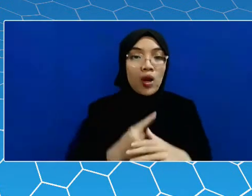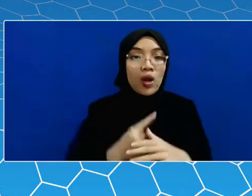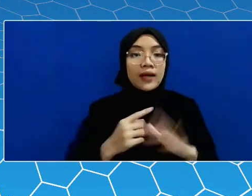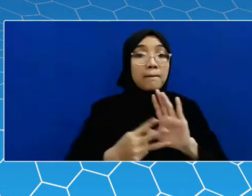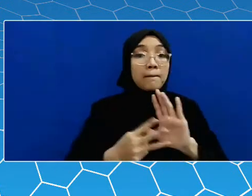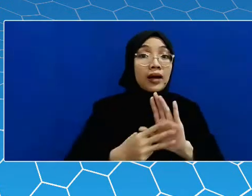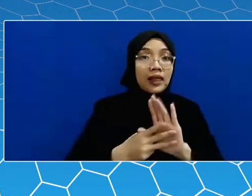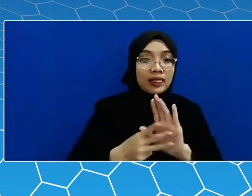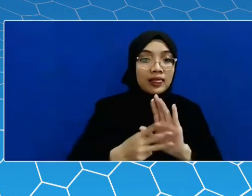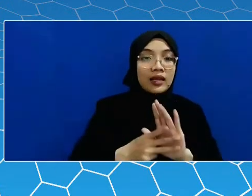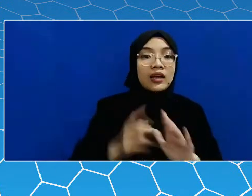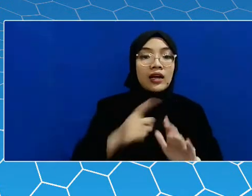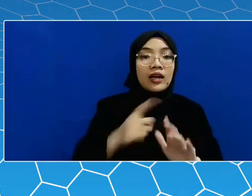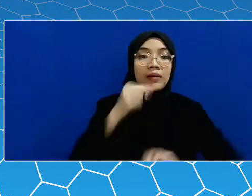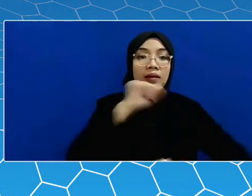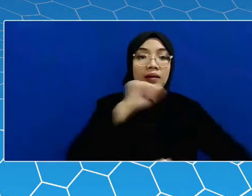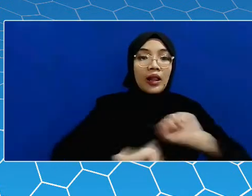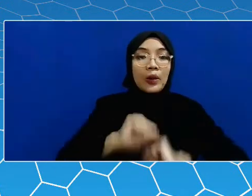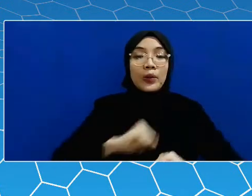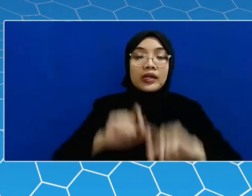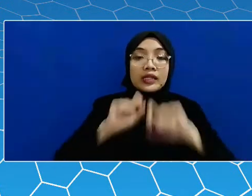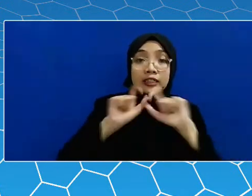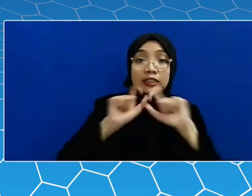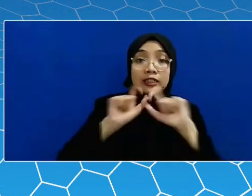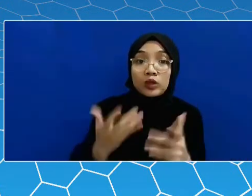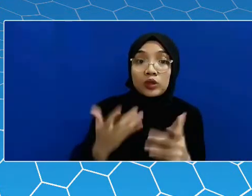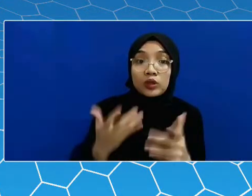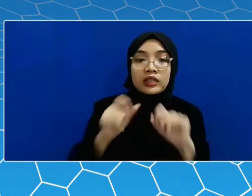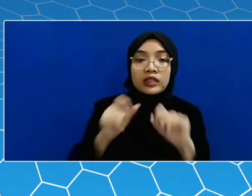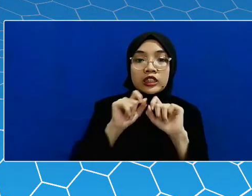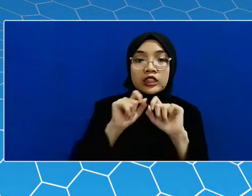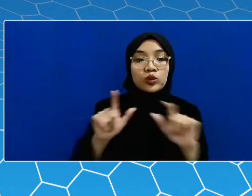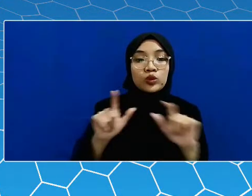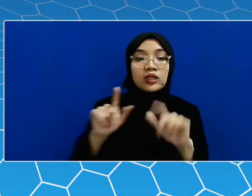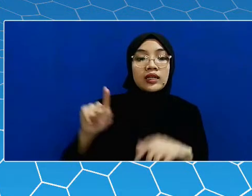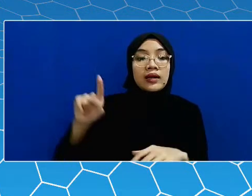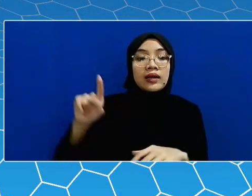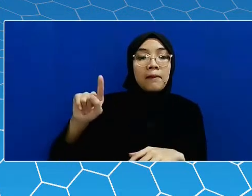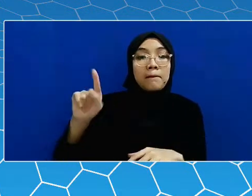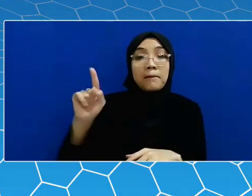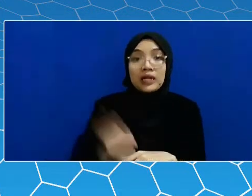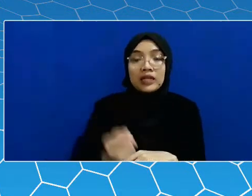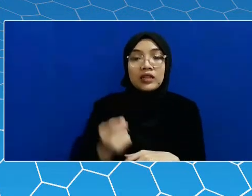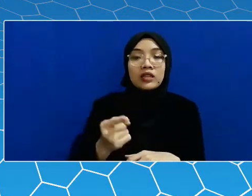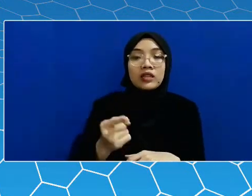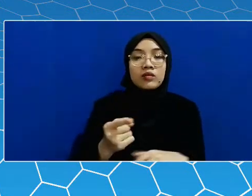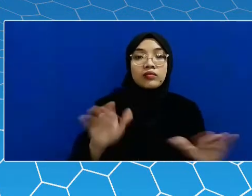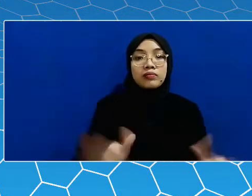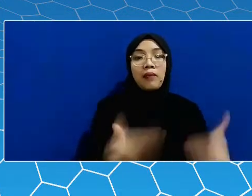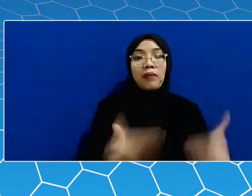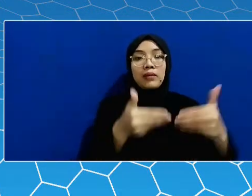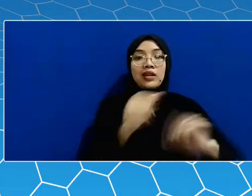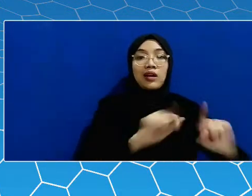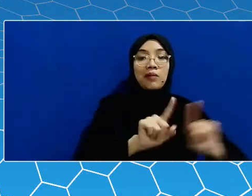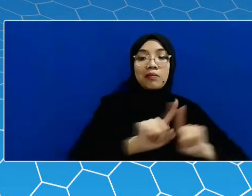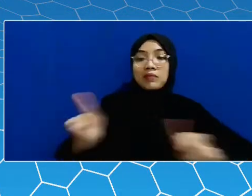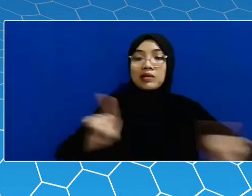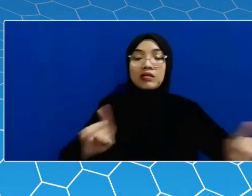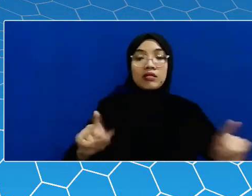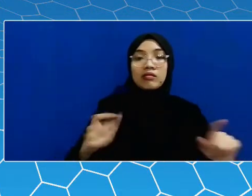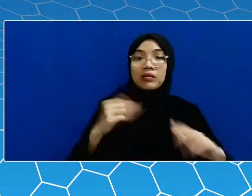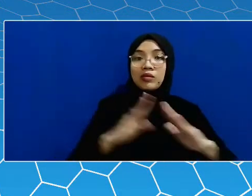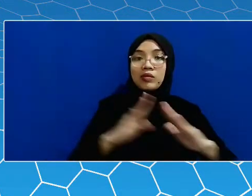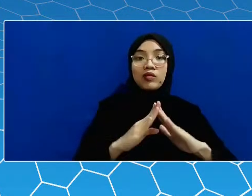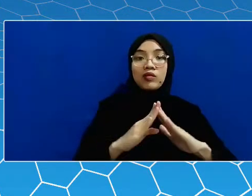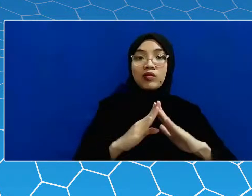call a movement restricted order in the whole country. Basically, it's a total lockdown for the country for nearly 6